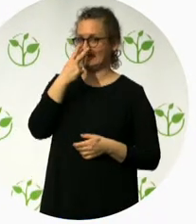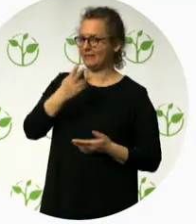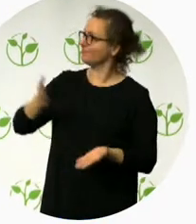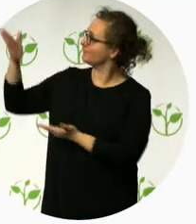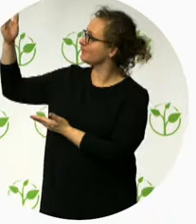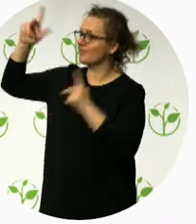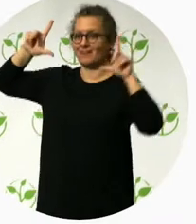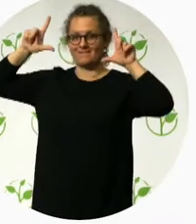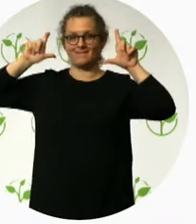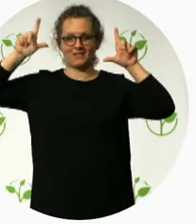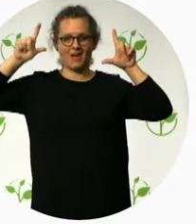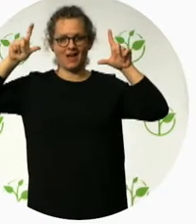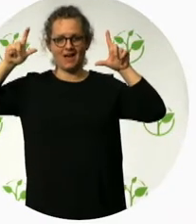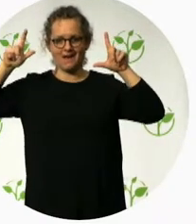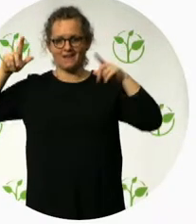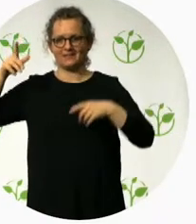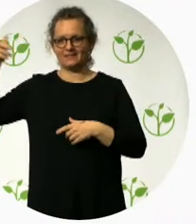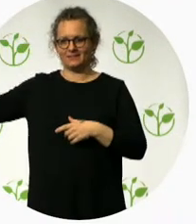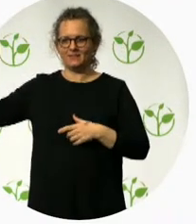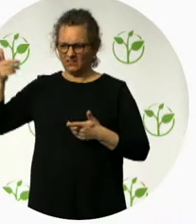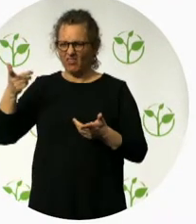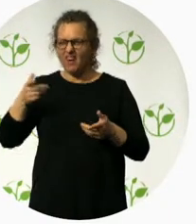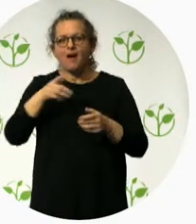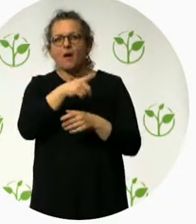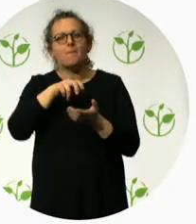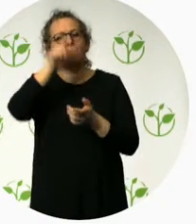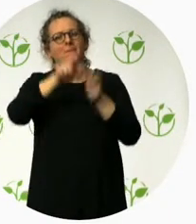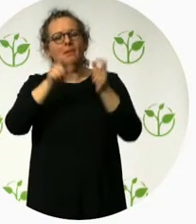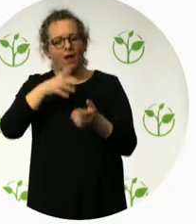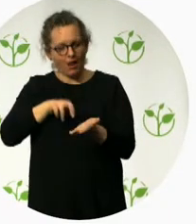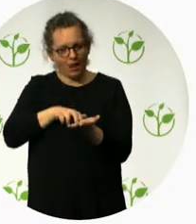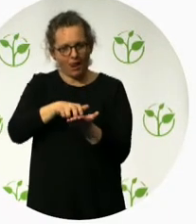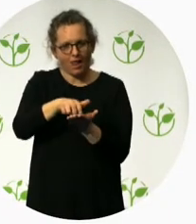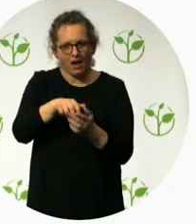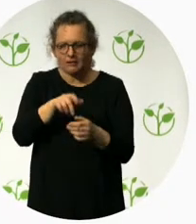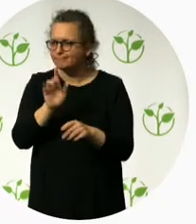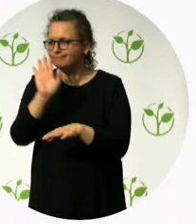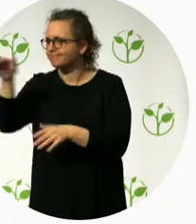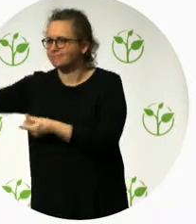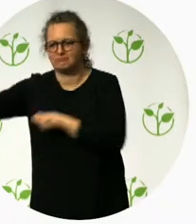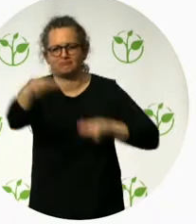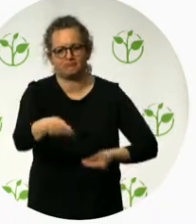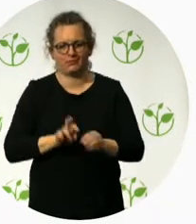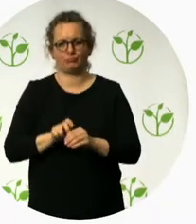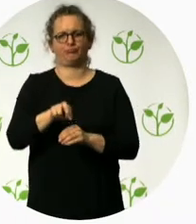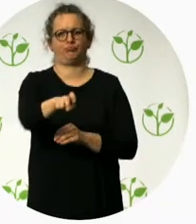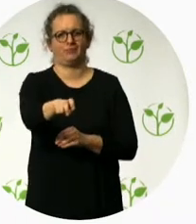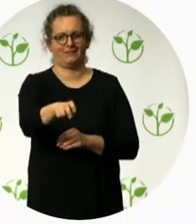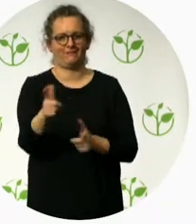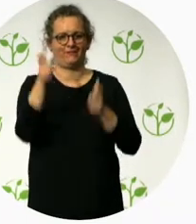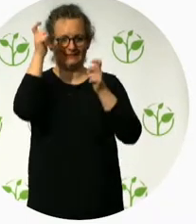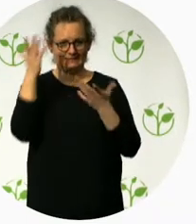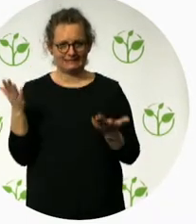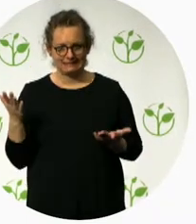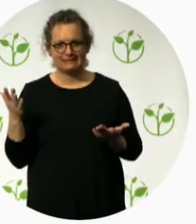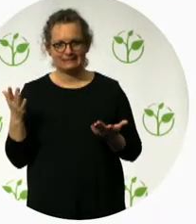bridge in one of the in one of the villages, where beyond this point where you see